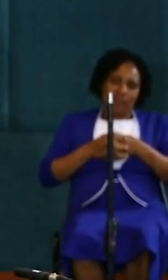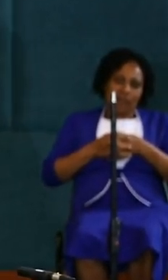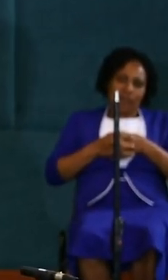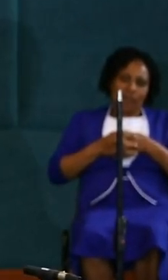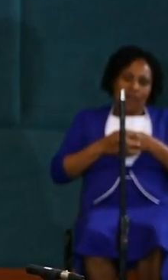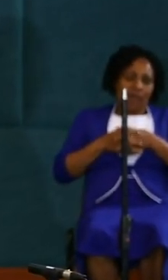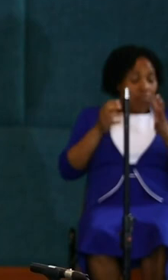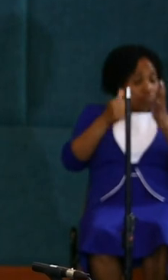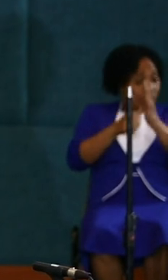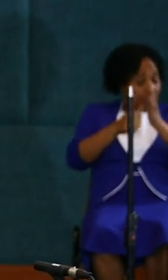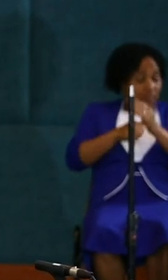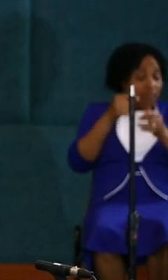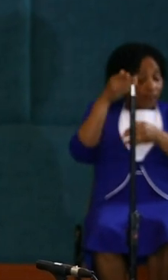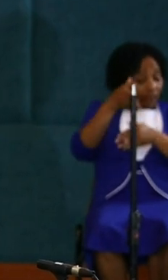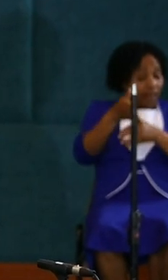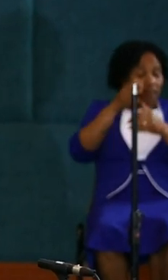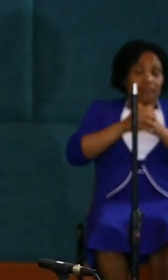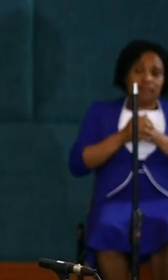That's the problem.